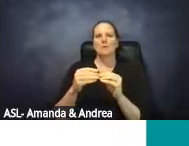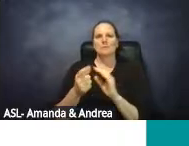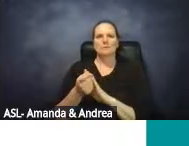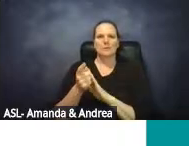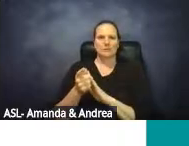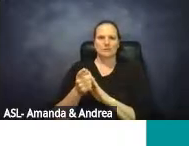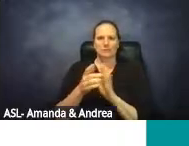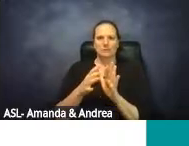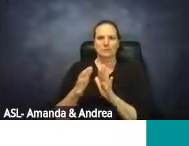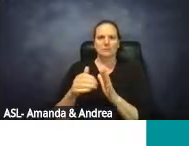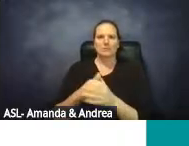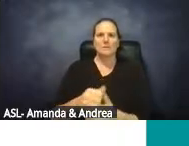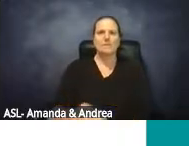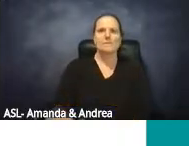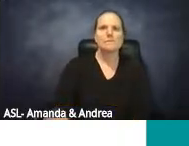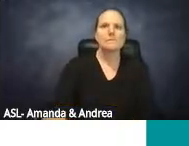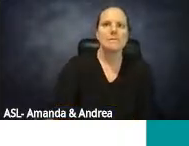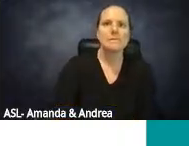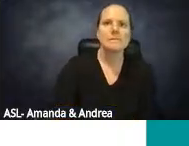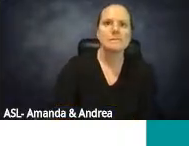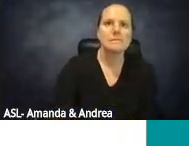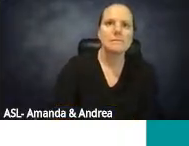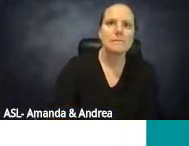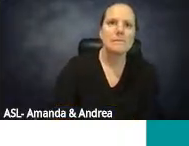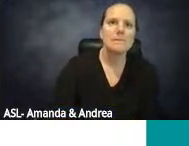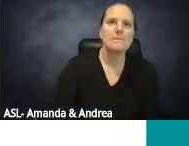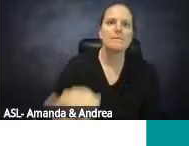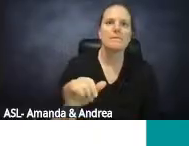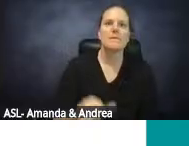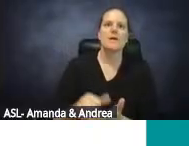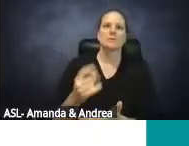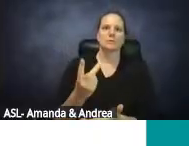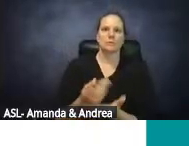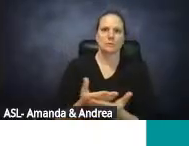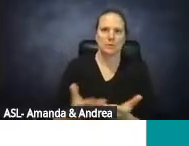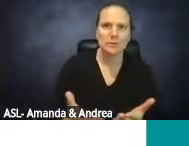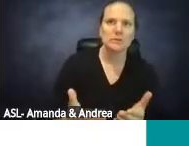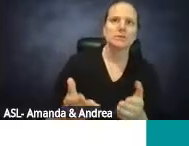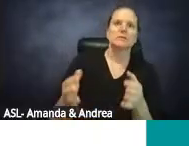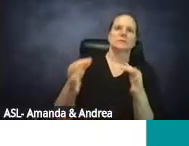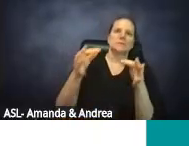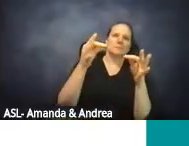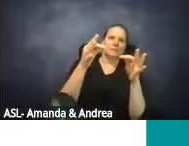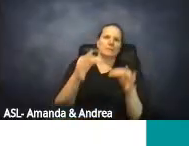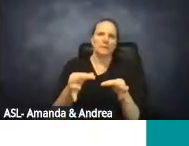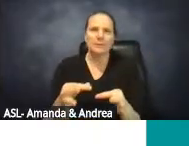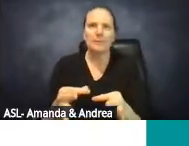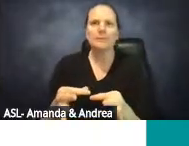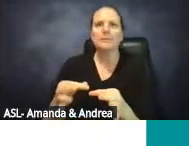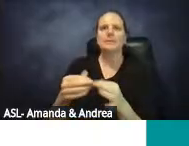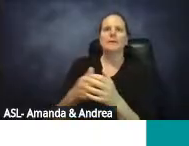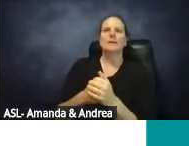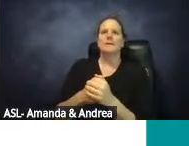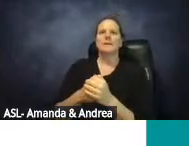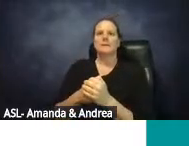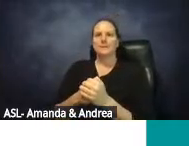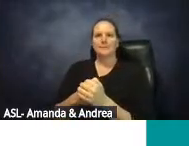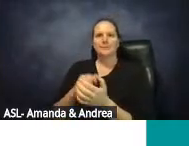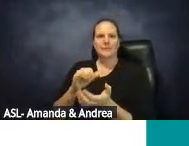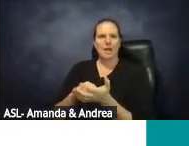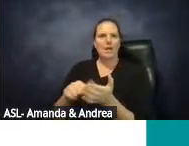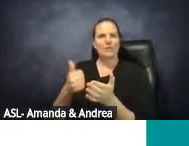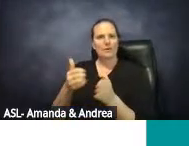there's interest, but those 2 things are going to be decided, the bridge configuration, the bridge type, through other